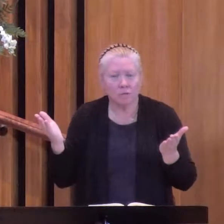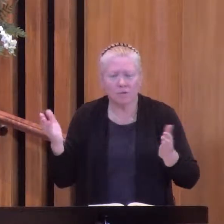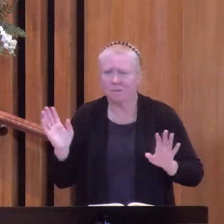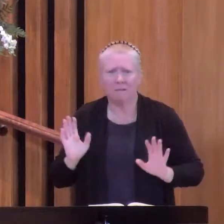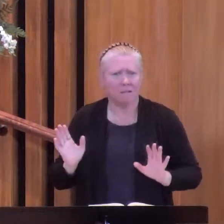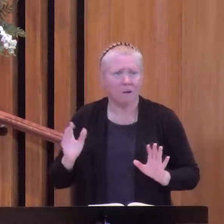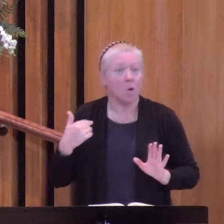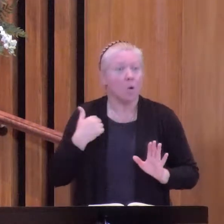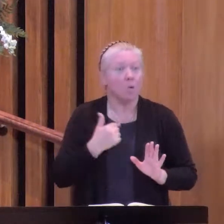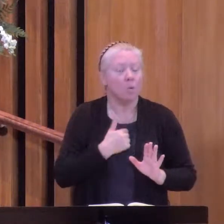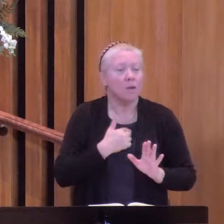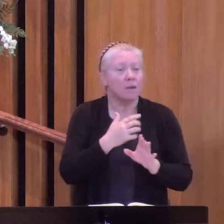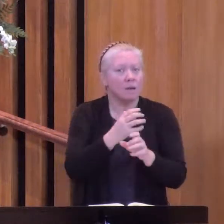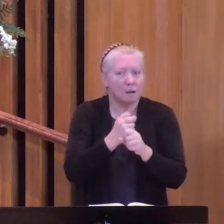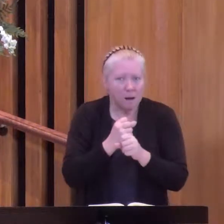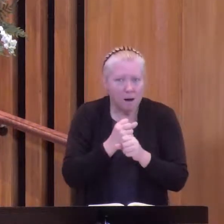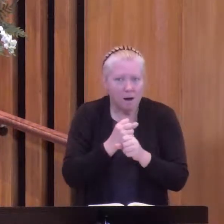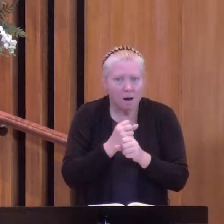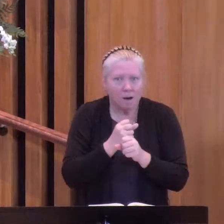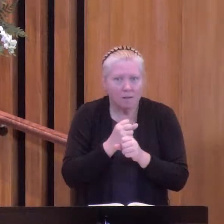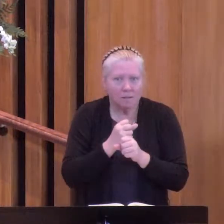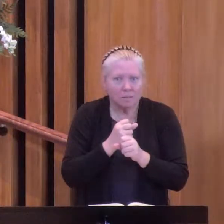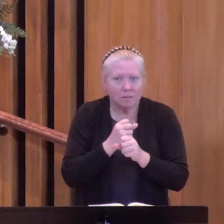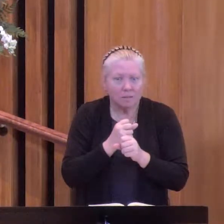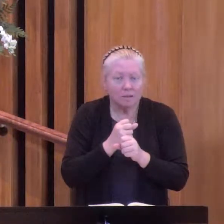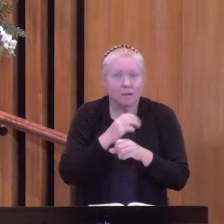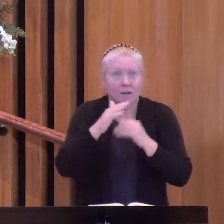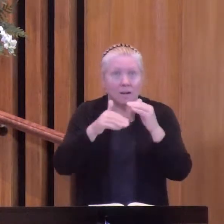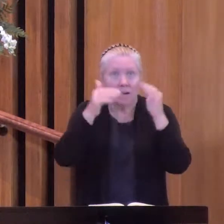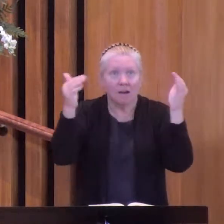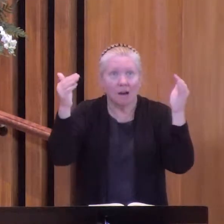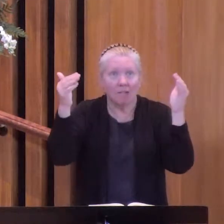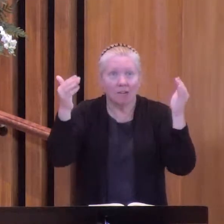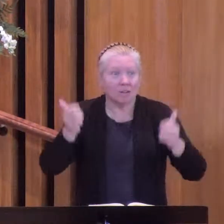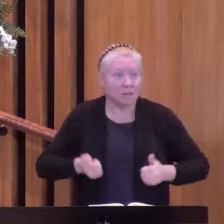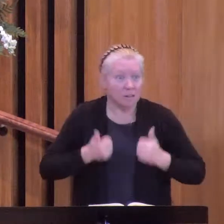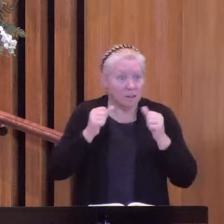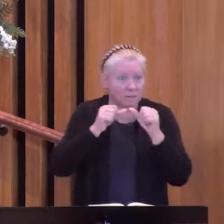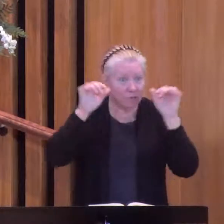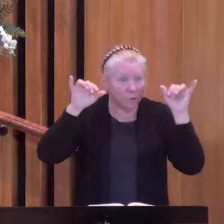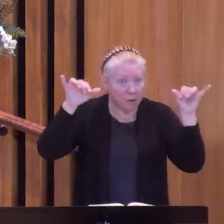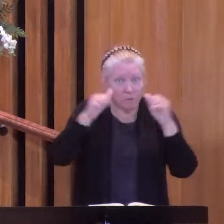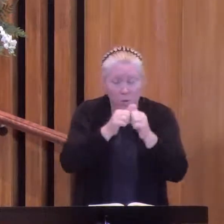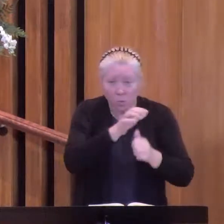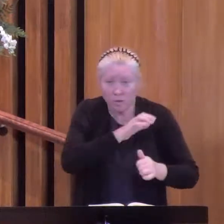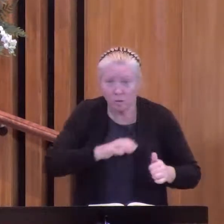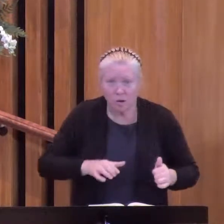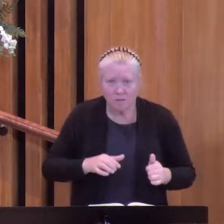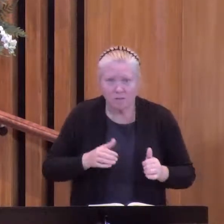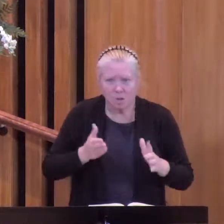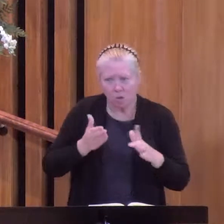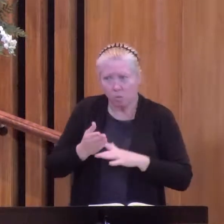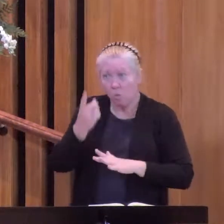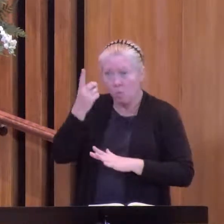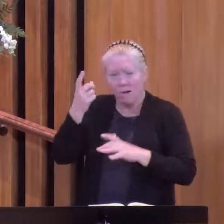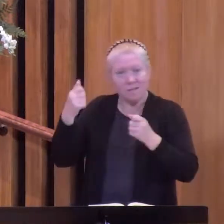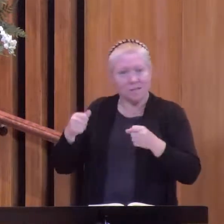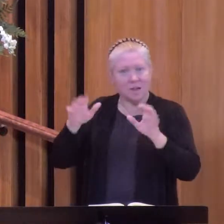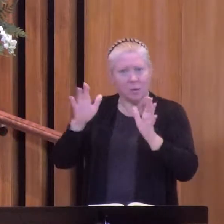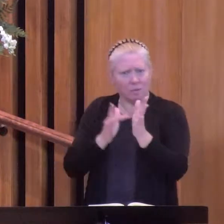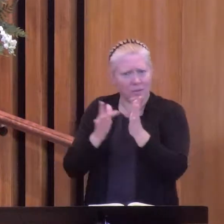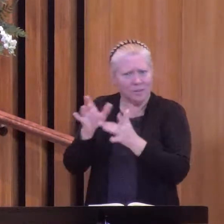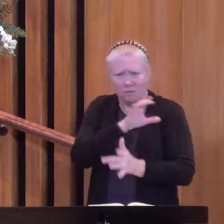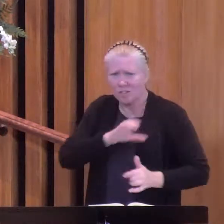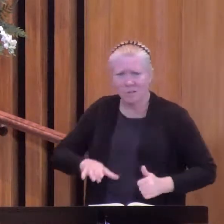by one sacrifice, the sacrifice of Christ. But rather, St. James is talking about a